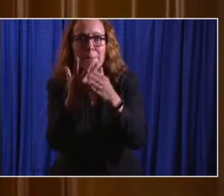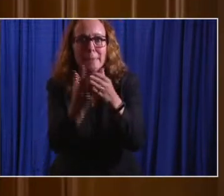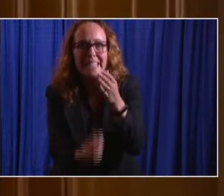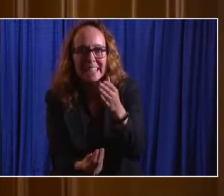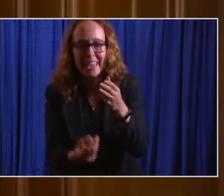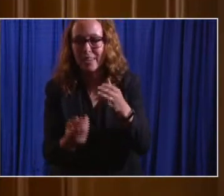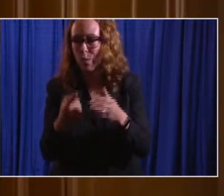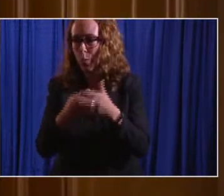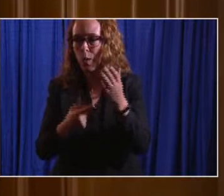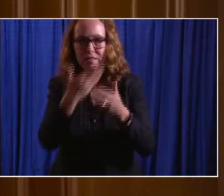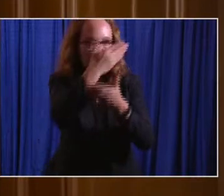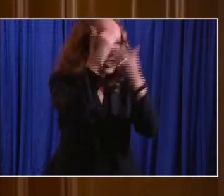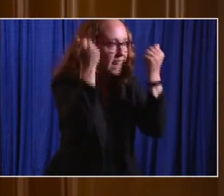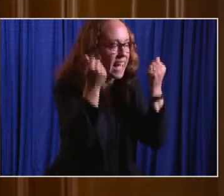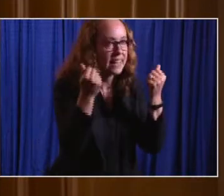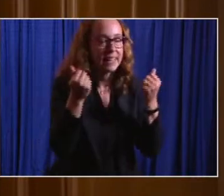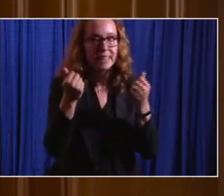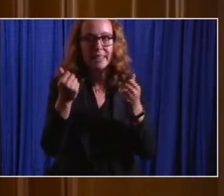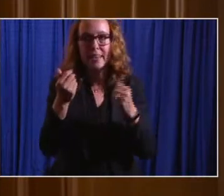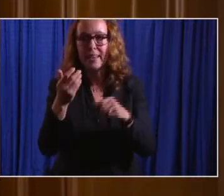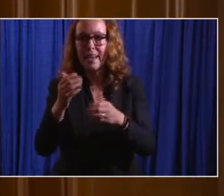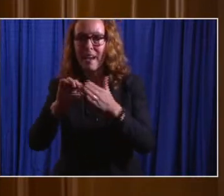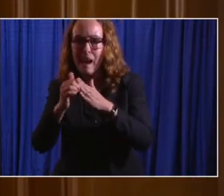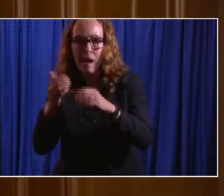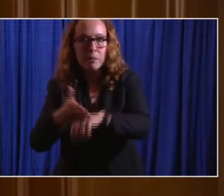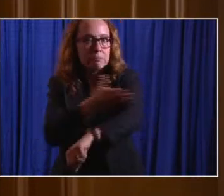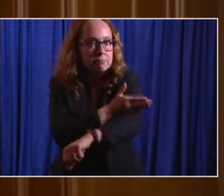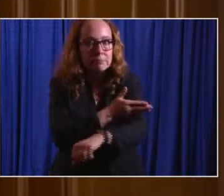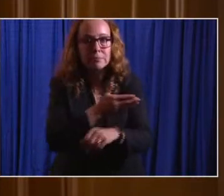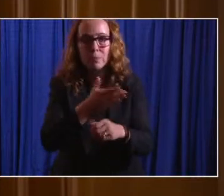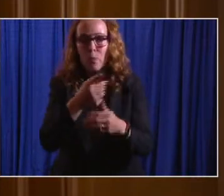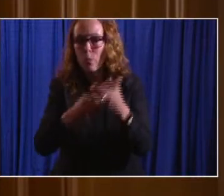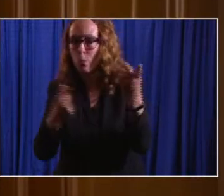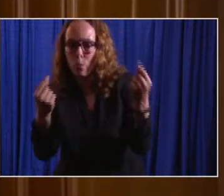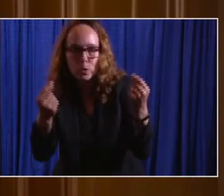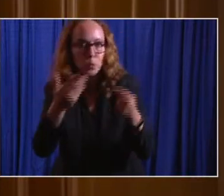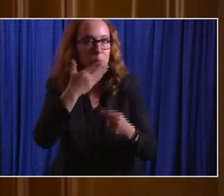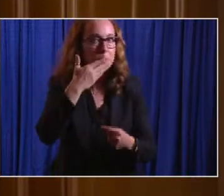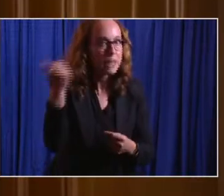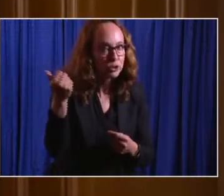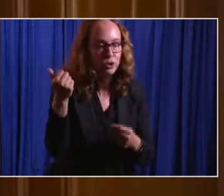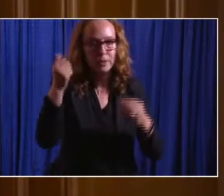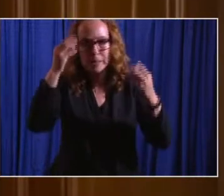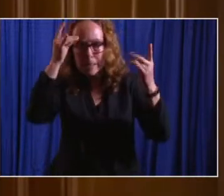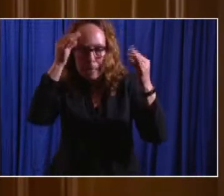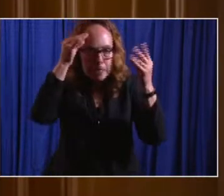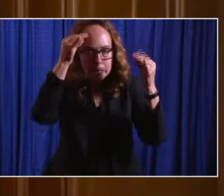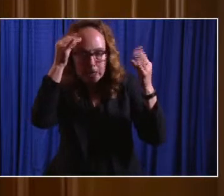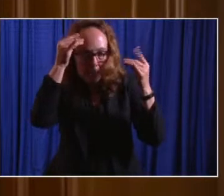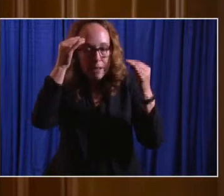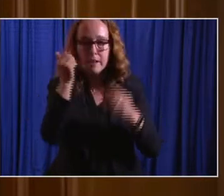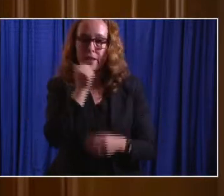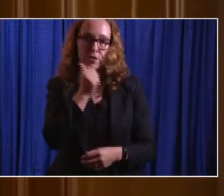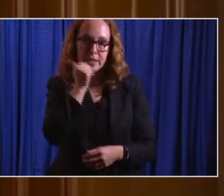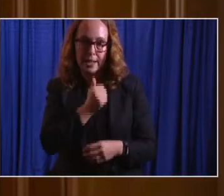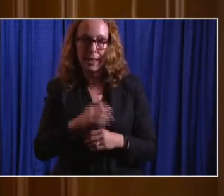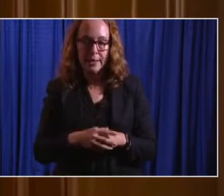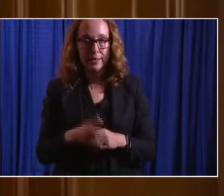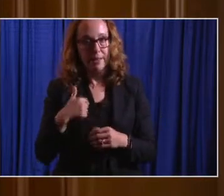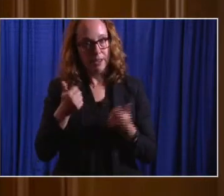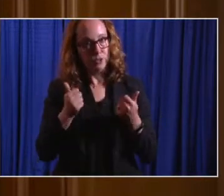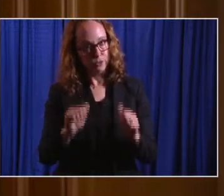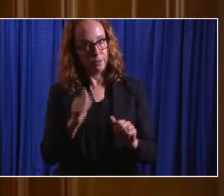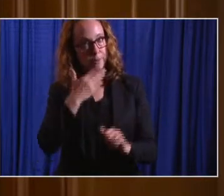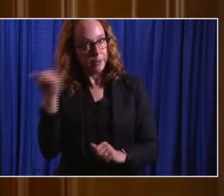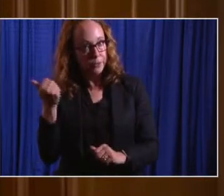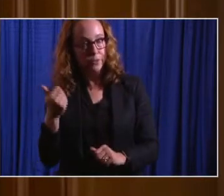something that we're missing that we could be doing? And so that's what I'm asking my team every day. That's what I'm asking health commissioners